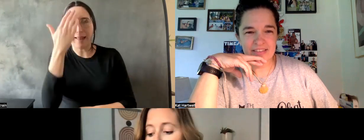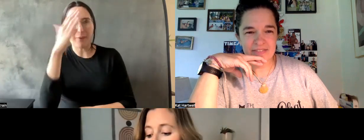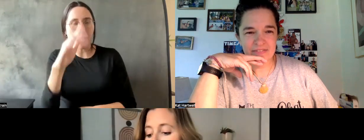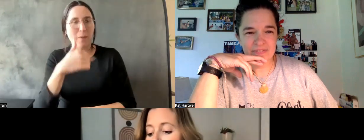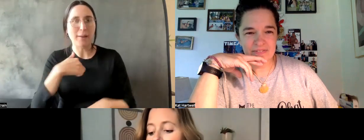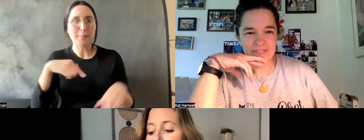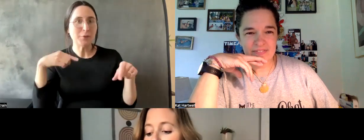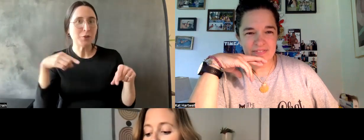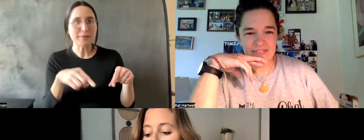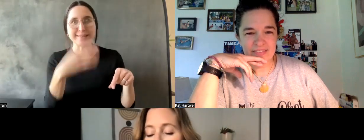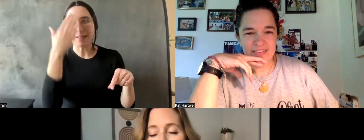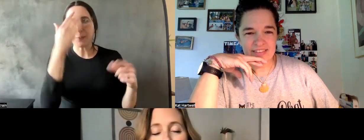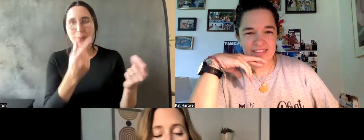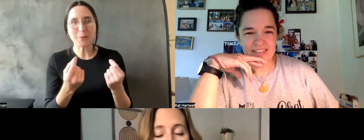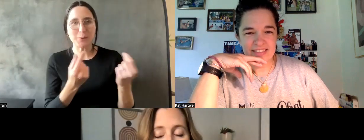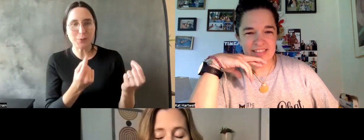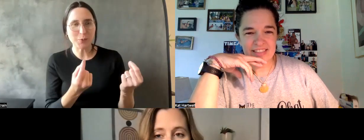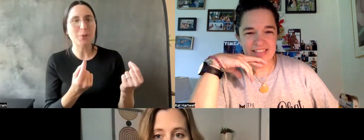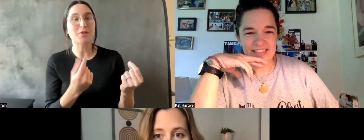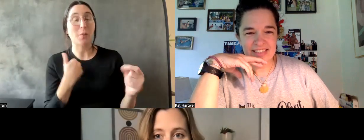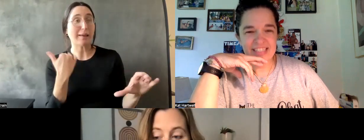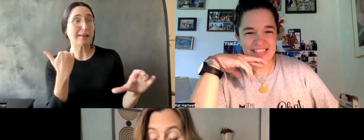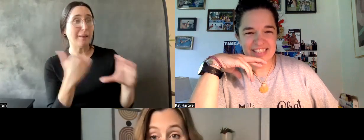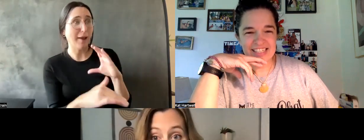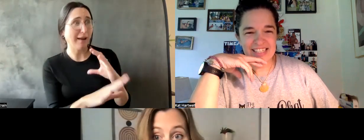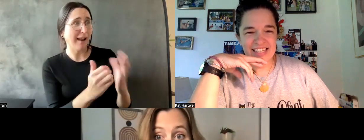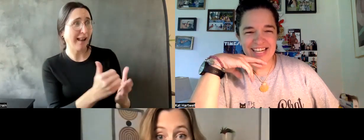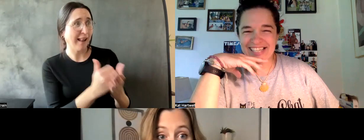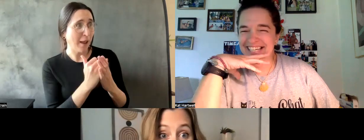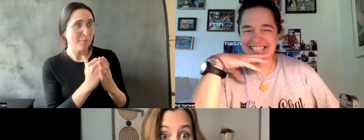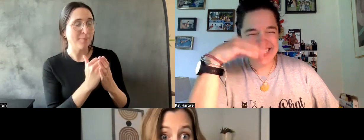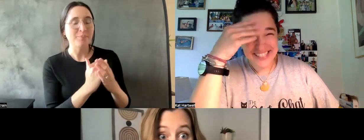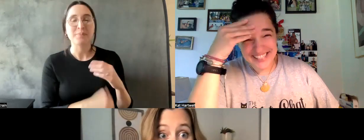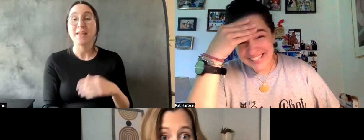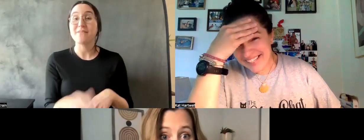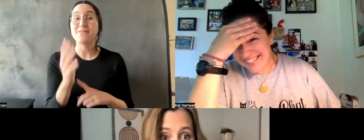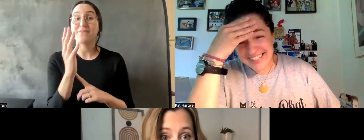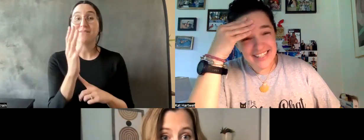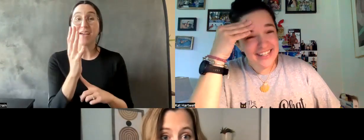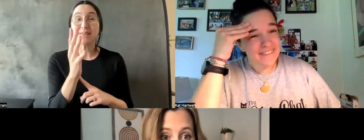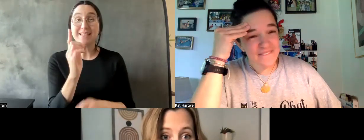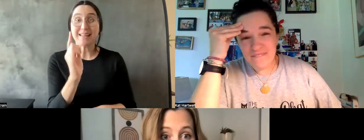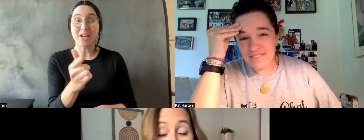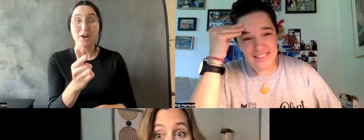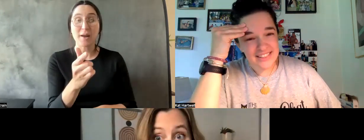bit. Within 5 minutes, my phone rang and it was an LA number. And it was